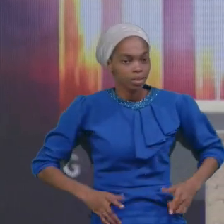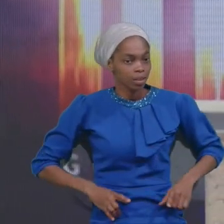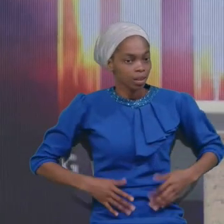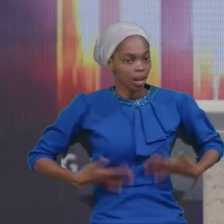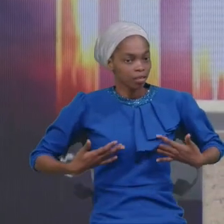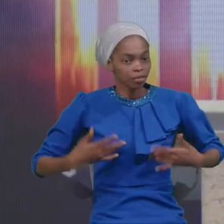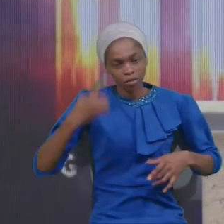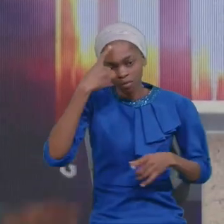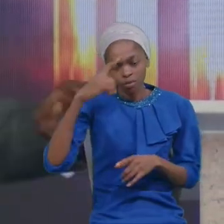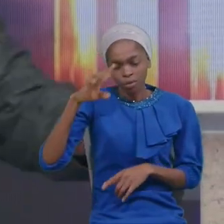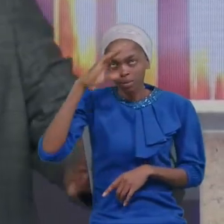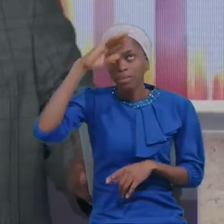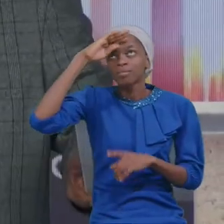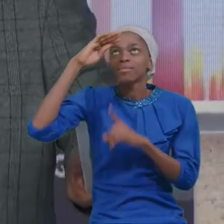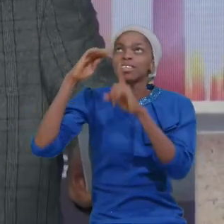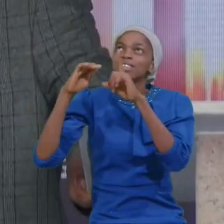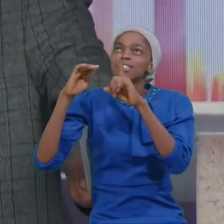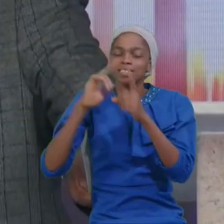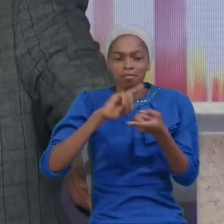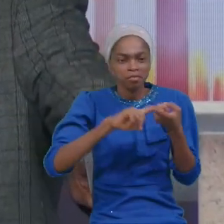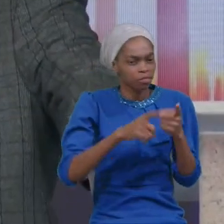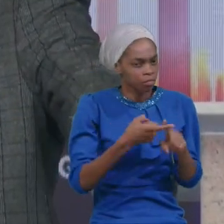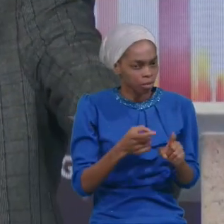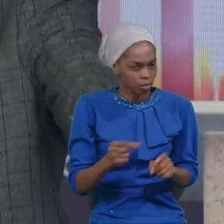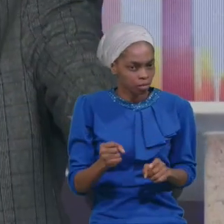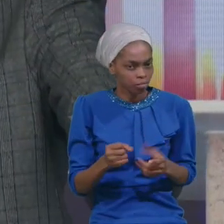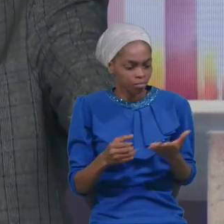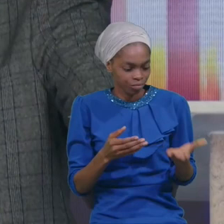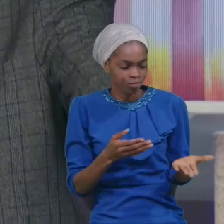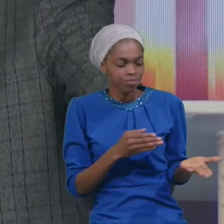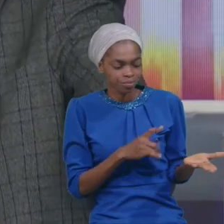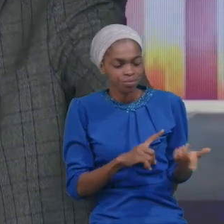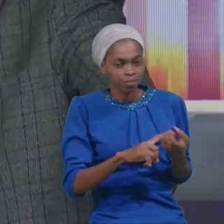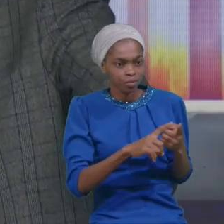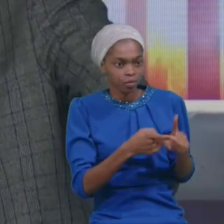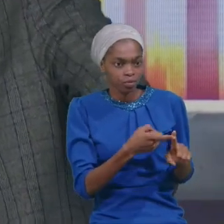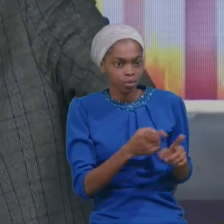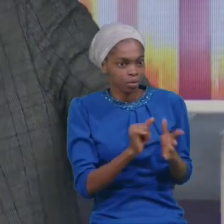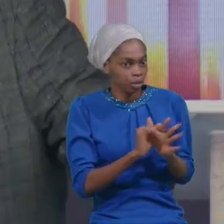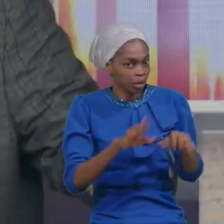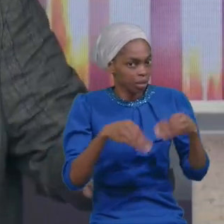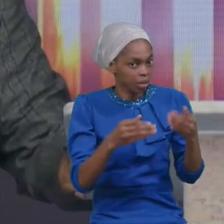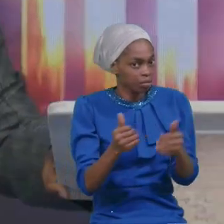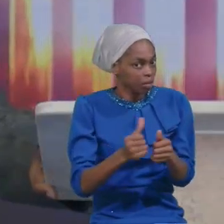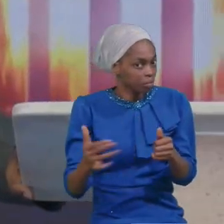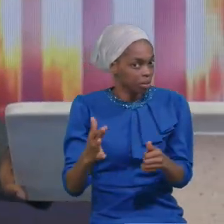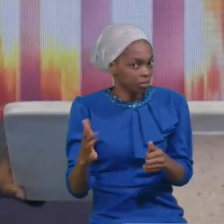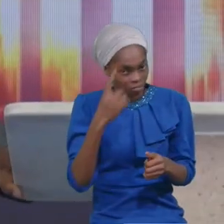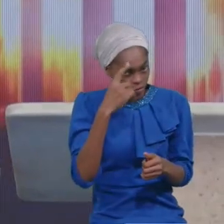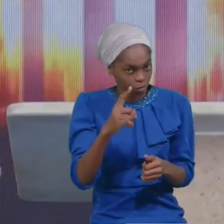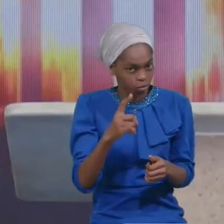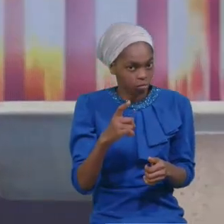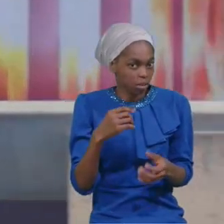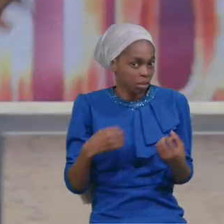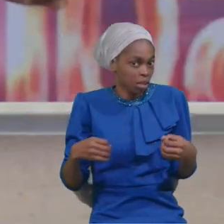lays down everything, even what he had had from all eternity. Before the world was created, he laid